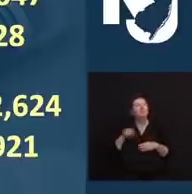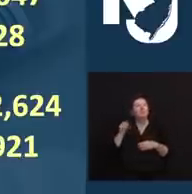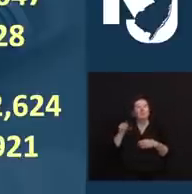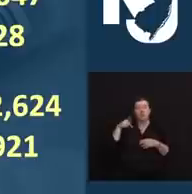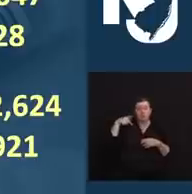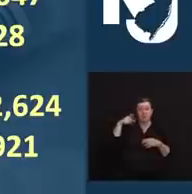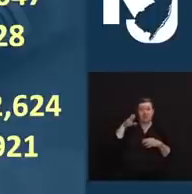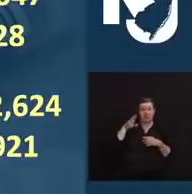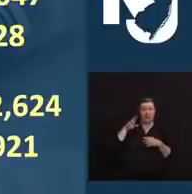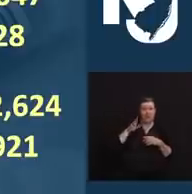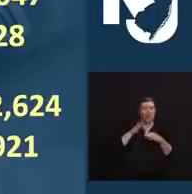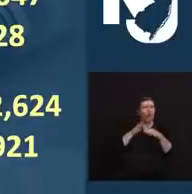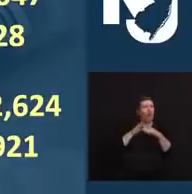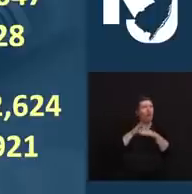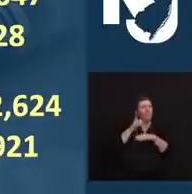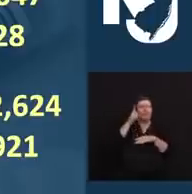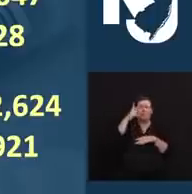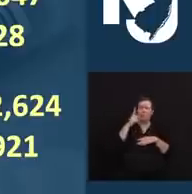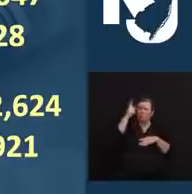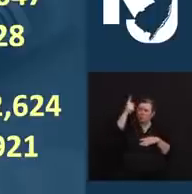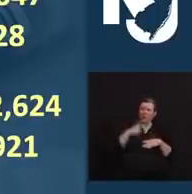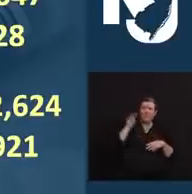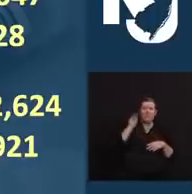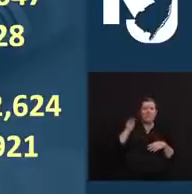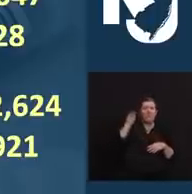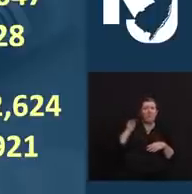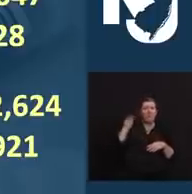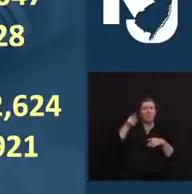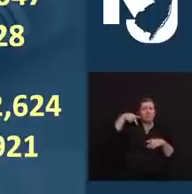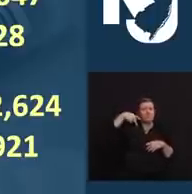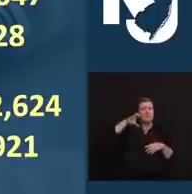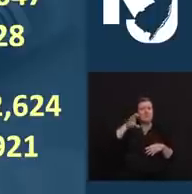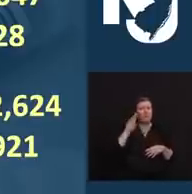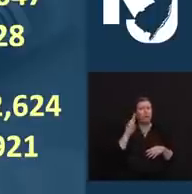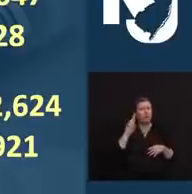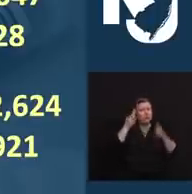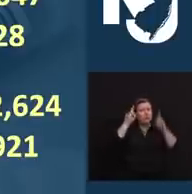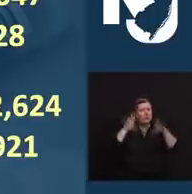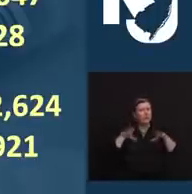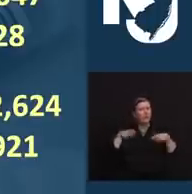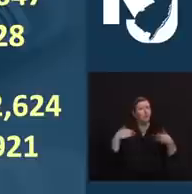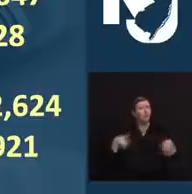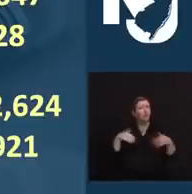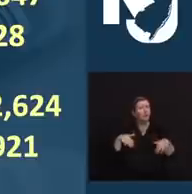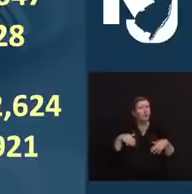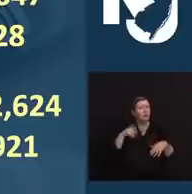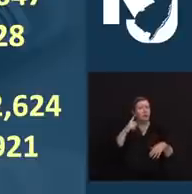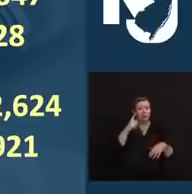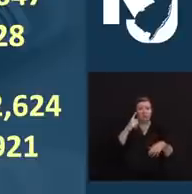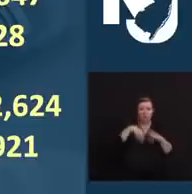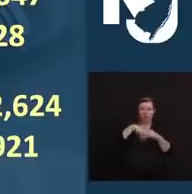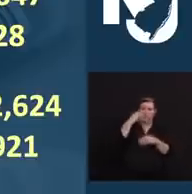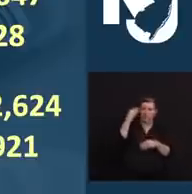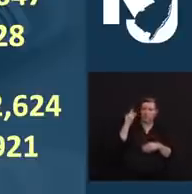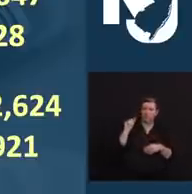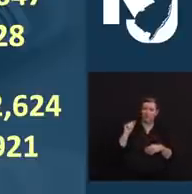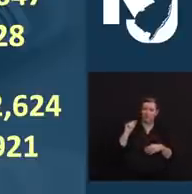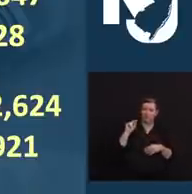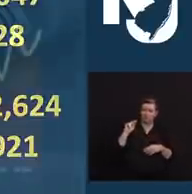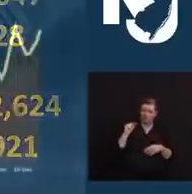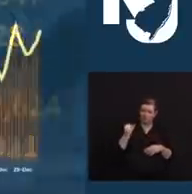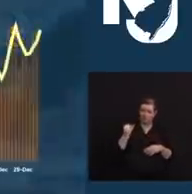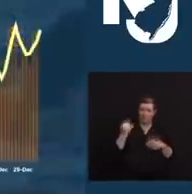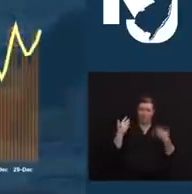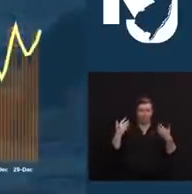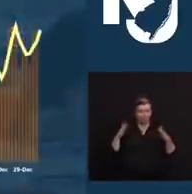cases statewide. Put that another way, about 1 in 20 New Jerseyans has now tested positive. The